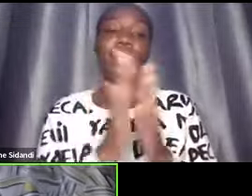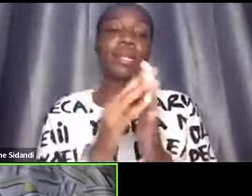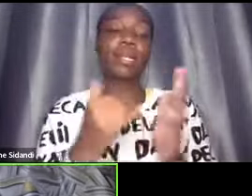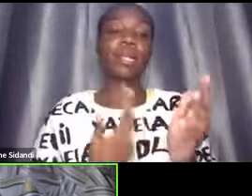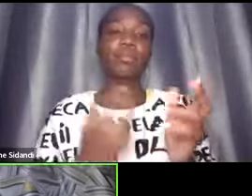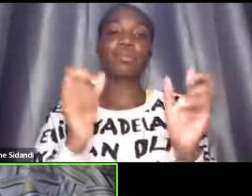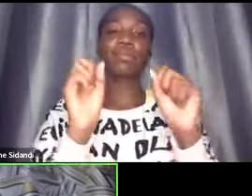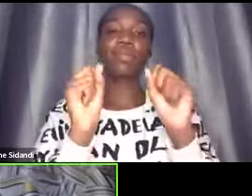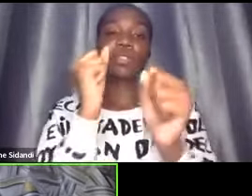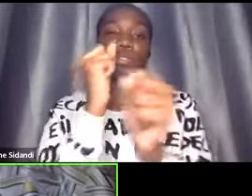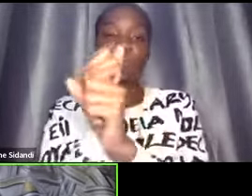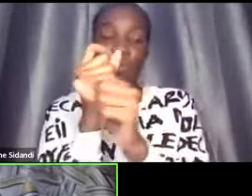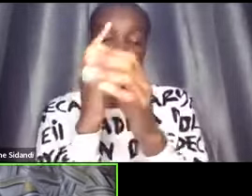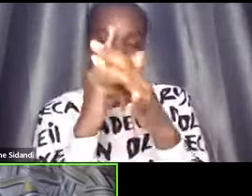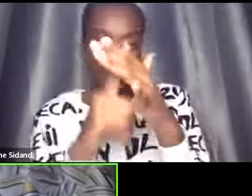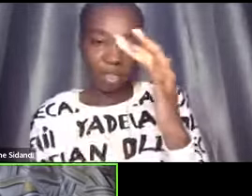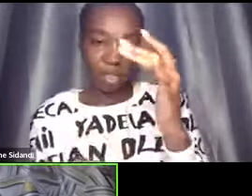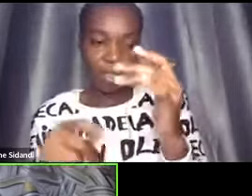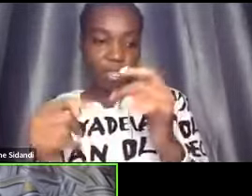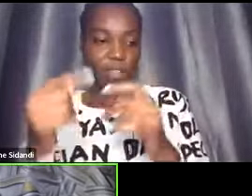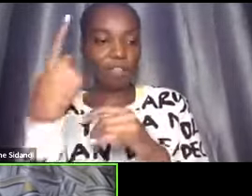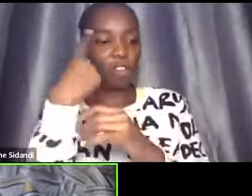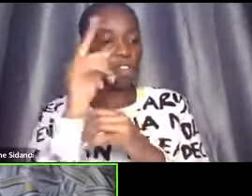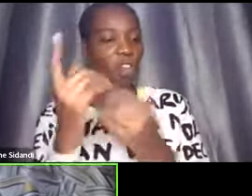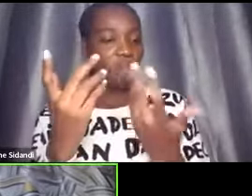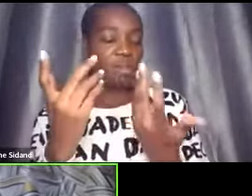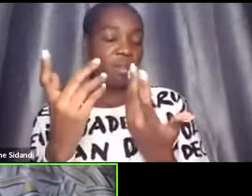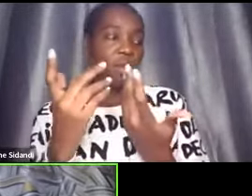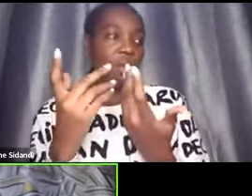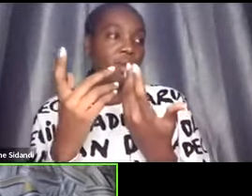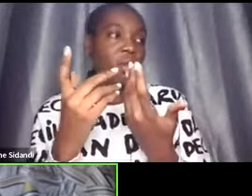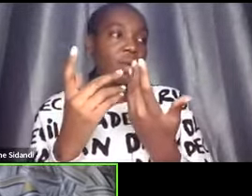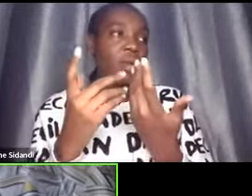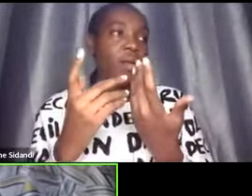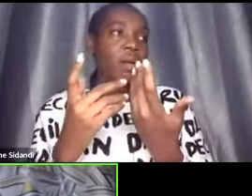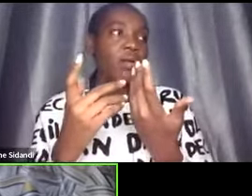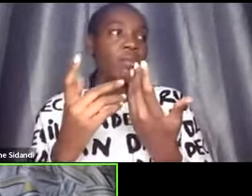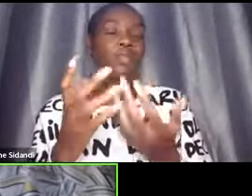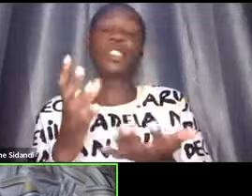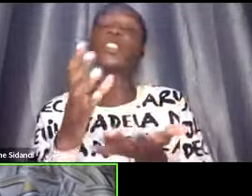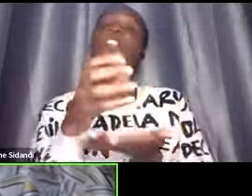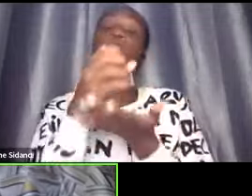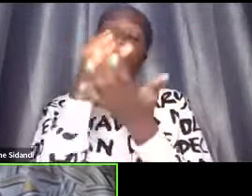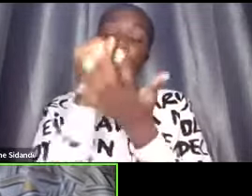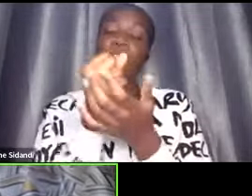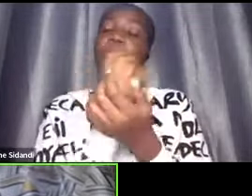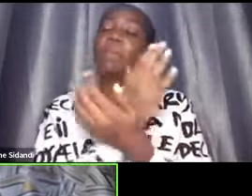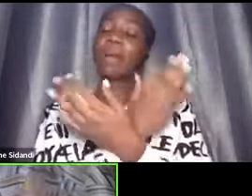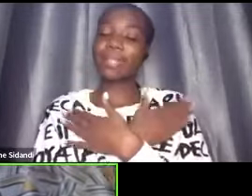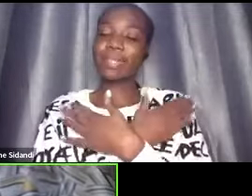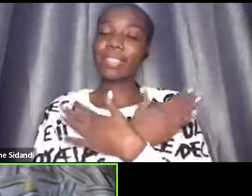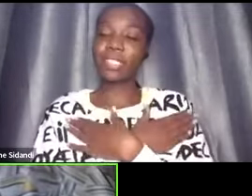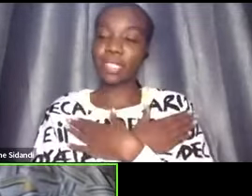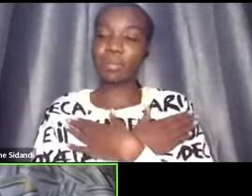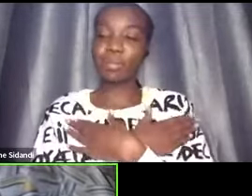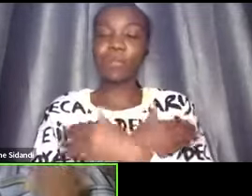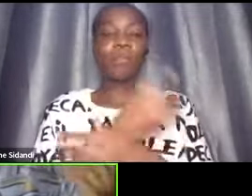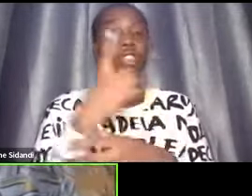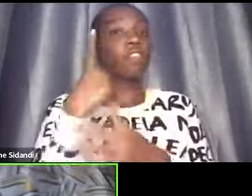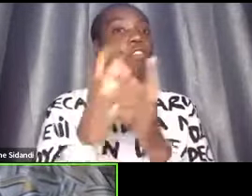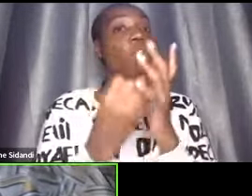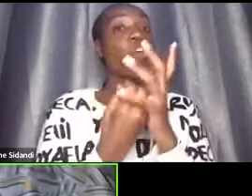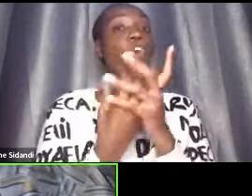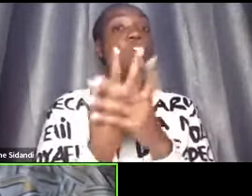can actually do to like, you know, just hold the partnership to growing